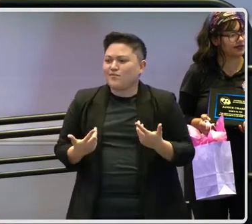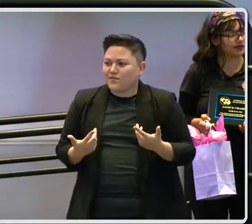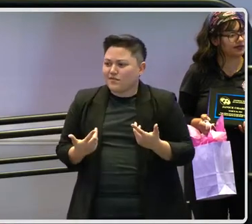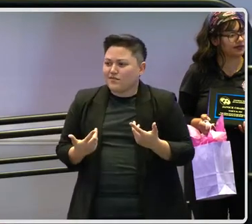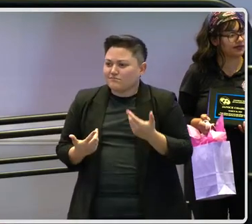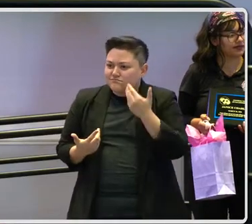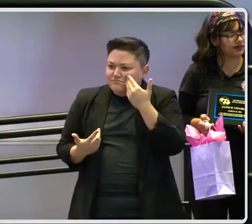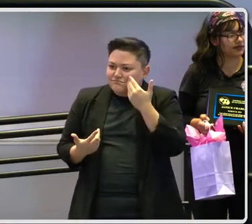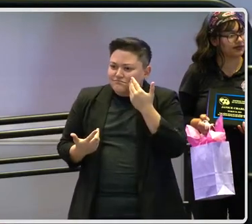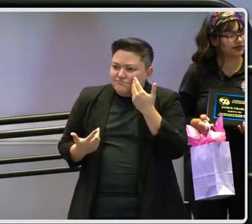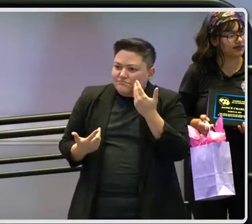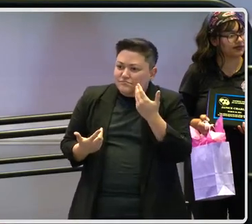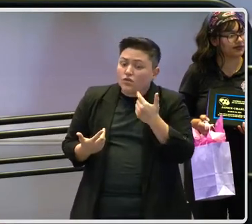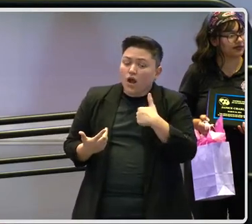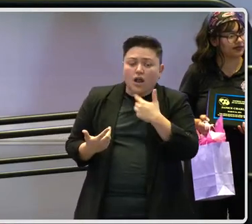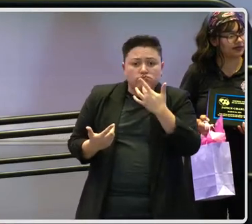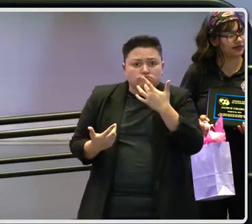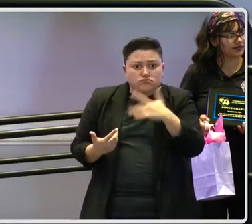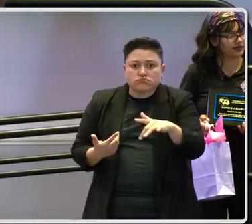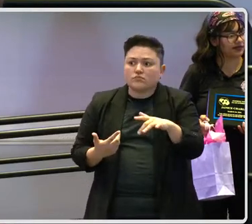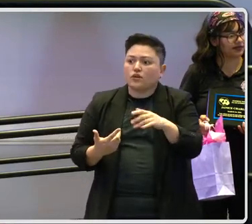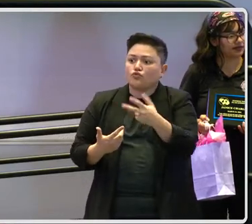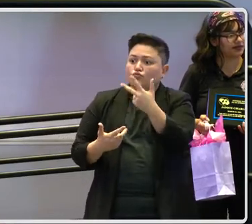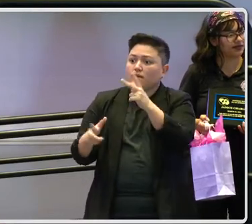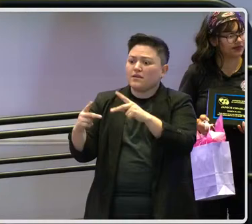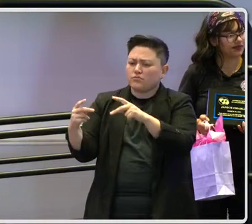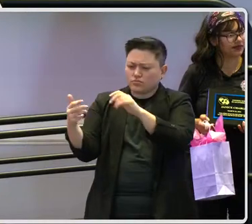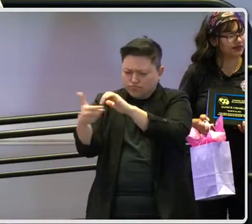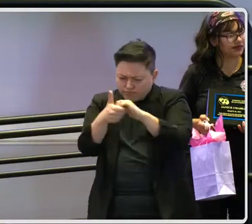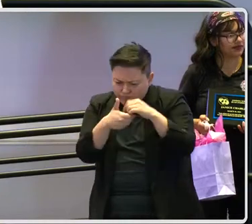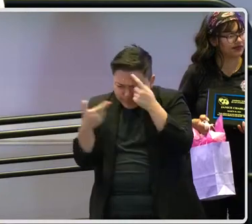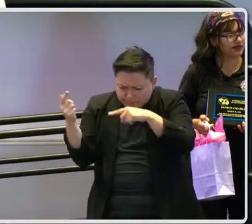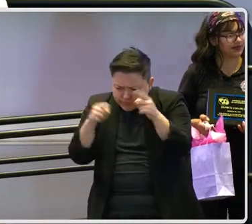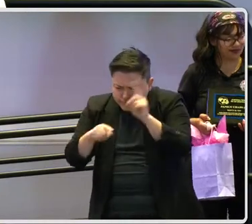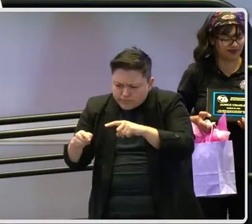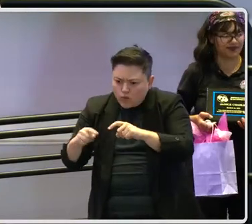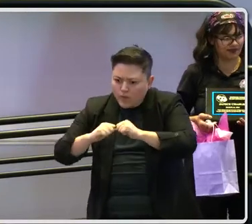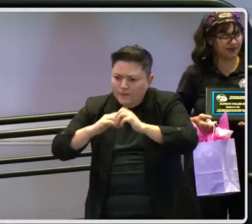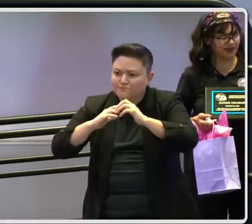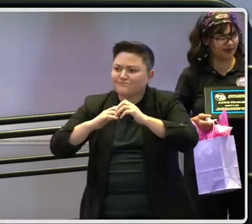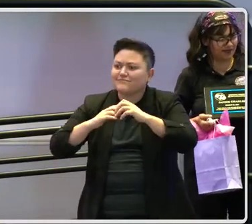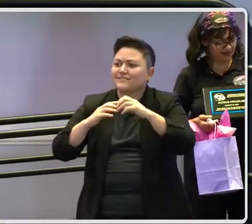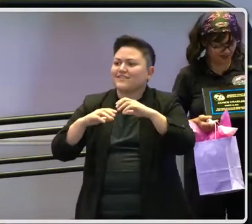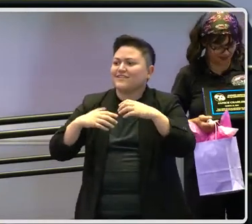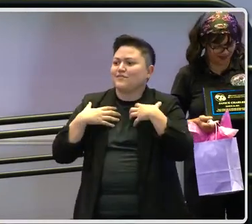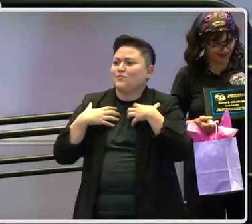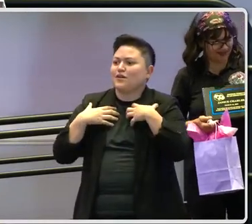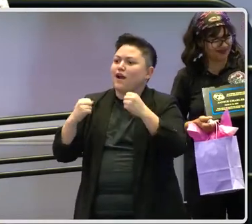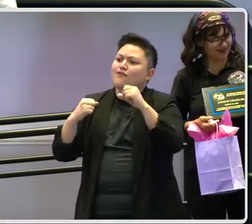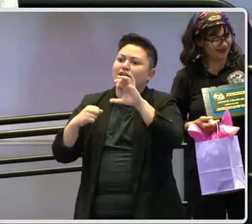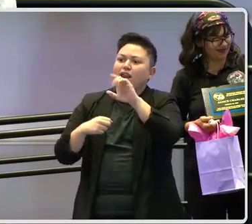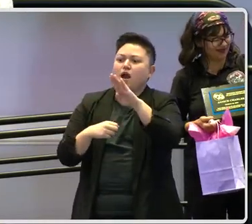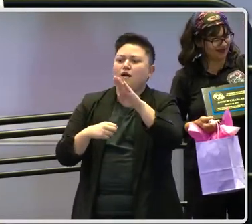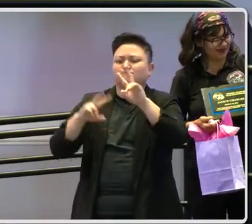to collaborate with three other people, and we brought a recovery club here to Mt SAC called We Rise.